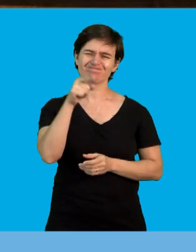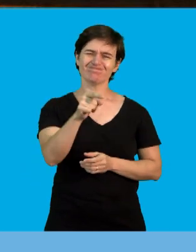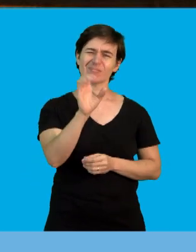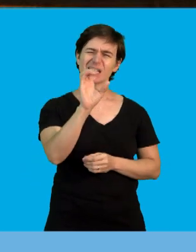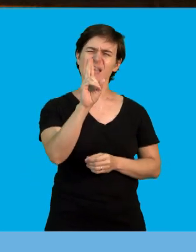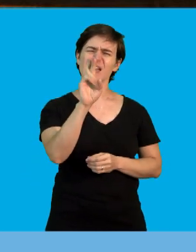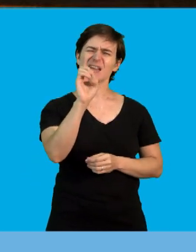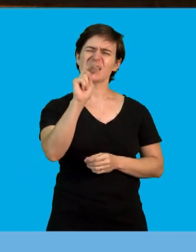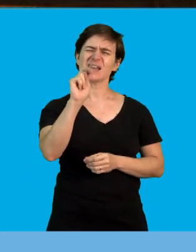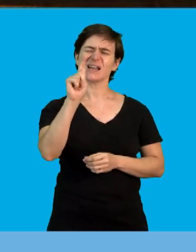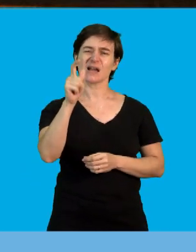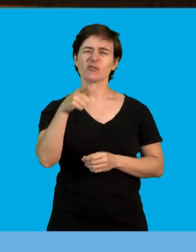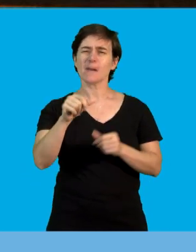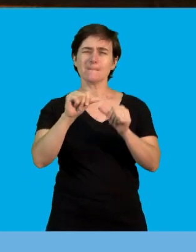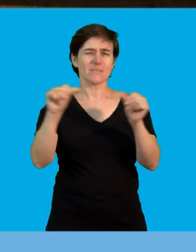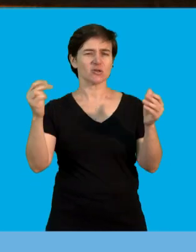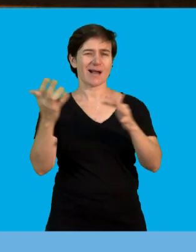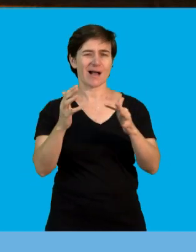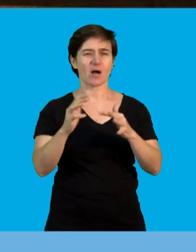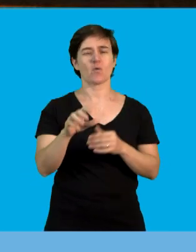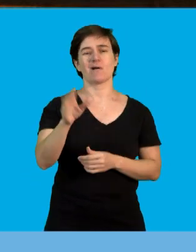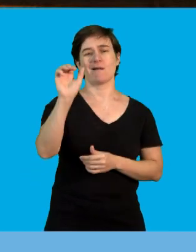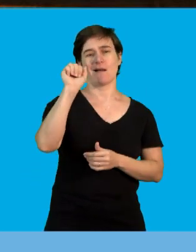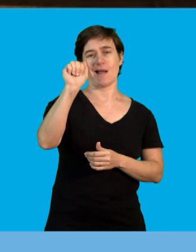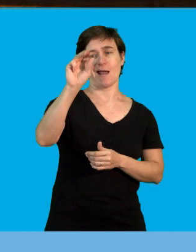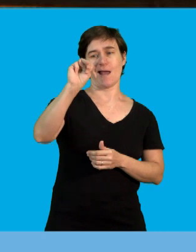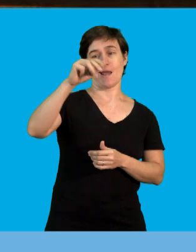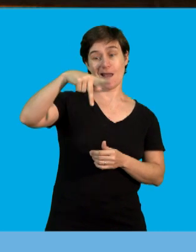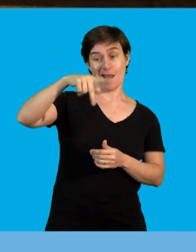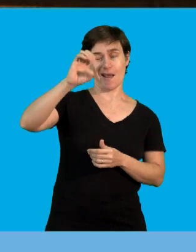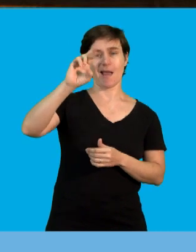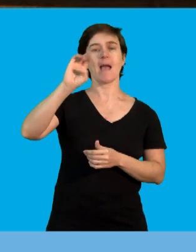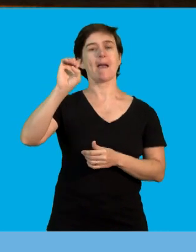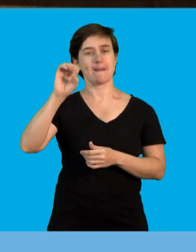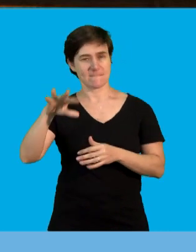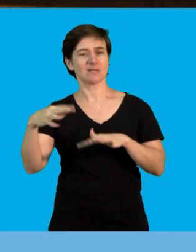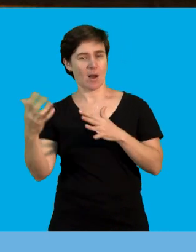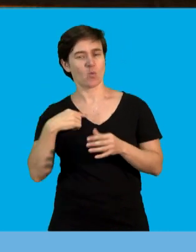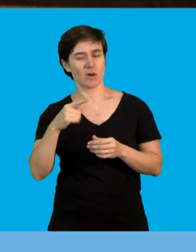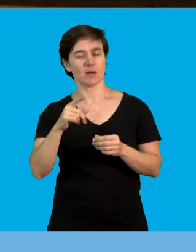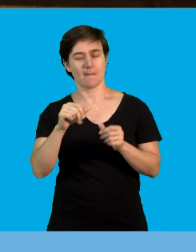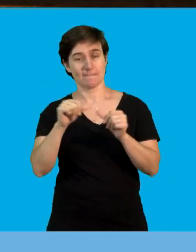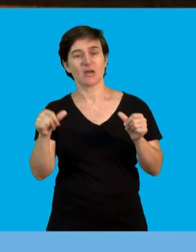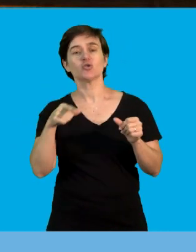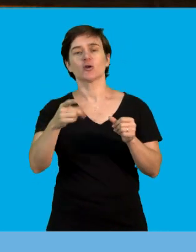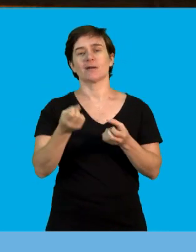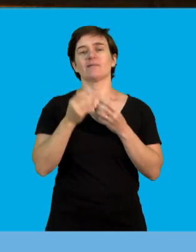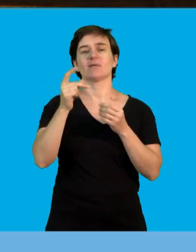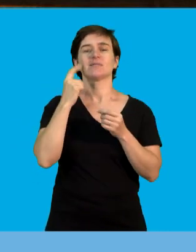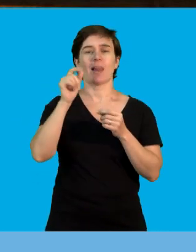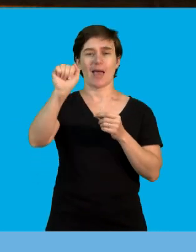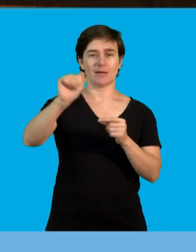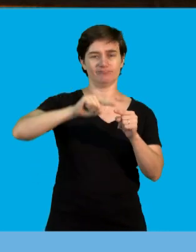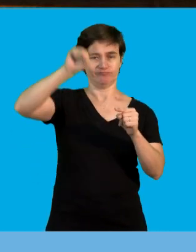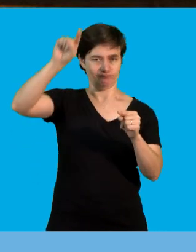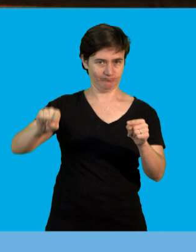is measured in amperes, which is given by this notation of capital letter W. So in a series circuit, or in any circuit that you